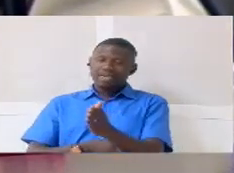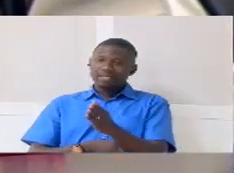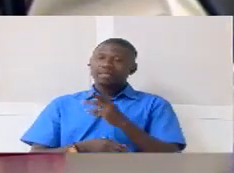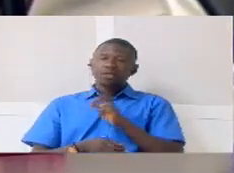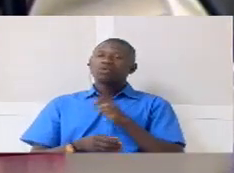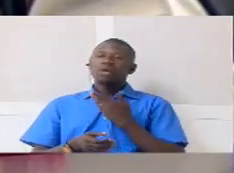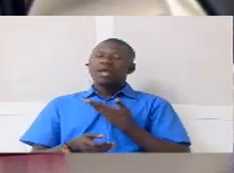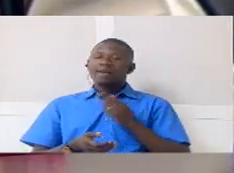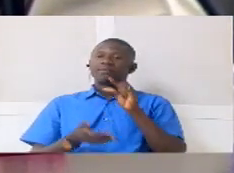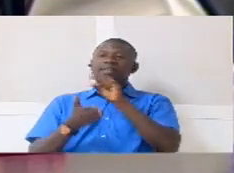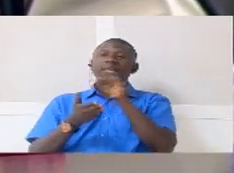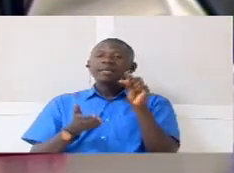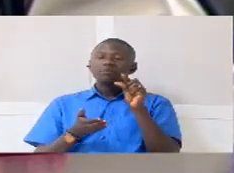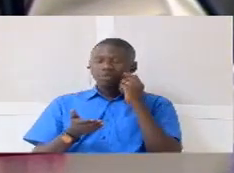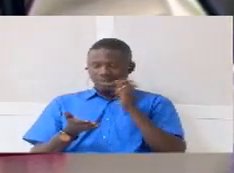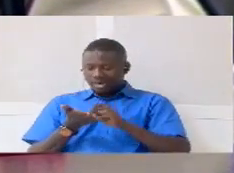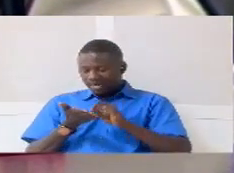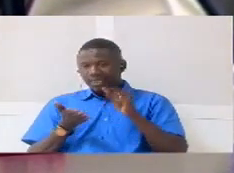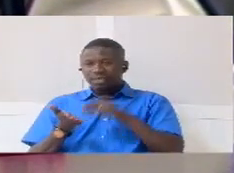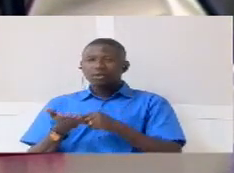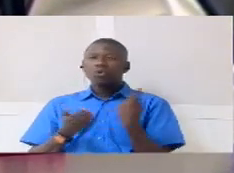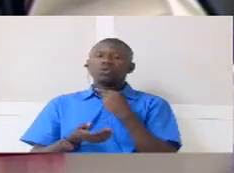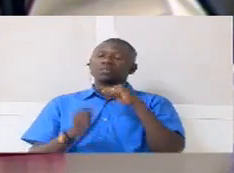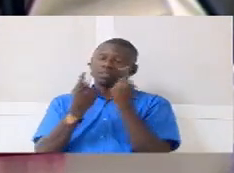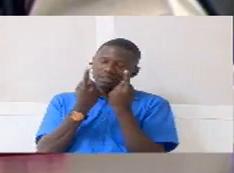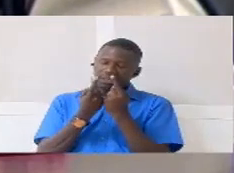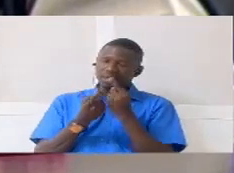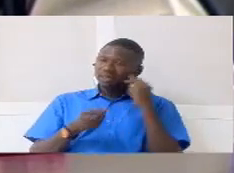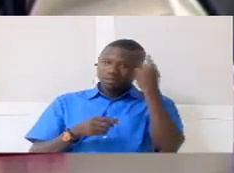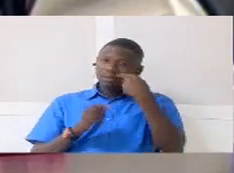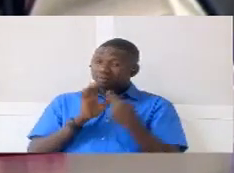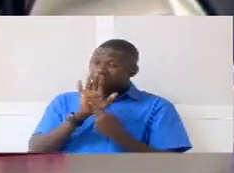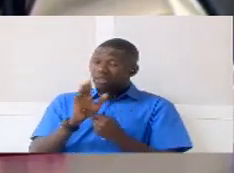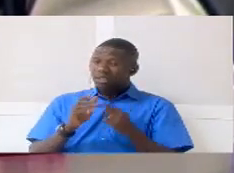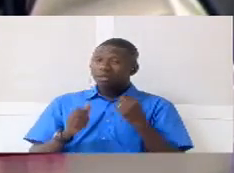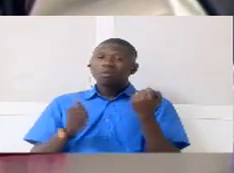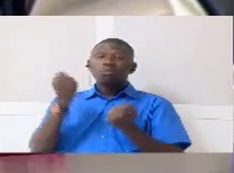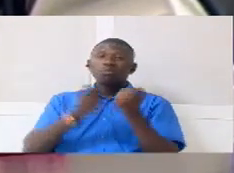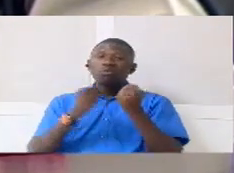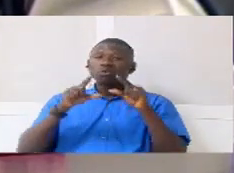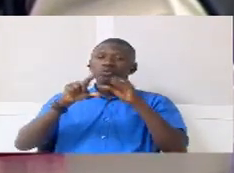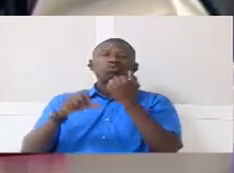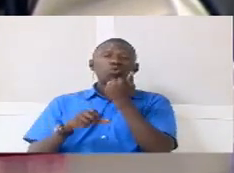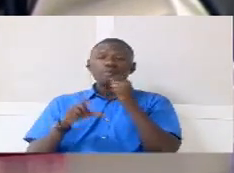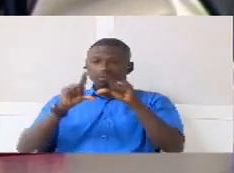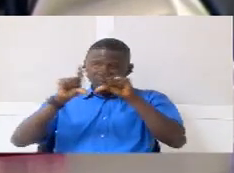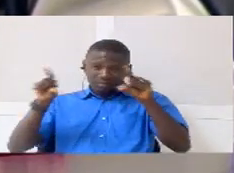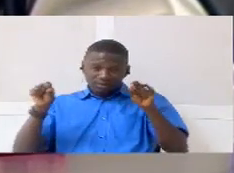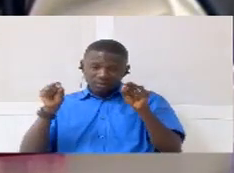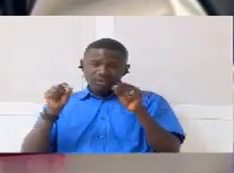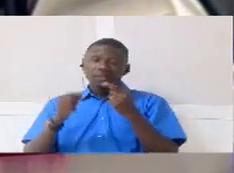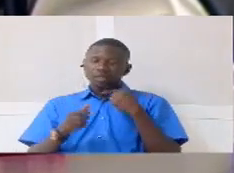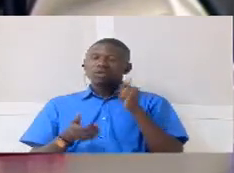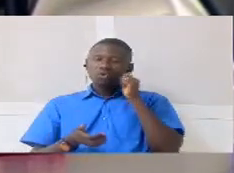they do not have names to write down, the only thing that they can recognize would be the number plate of the vehicles, and that is what they usually